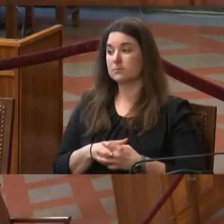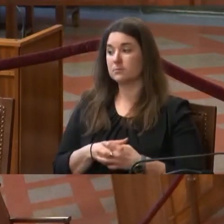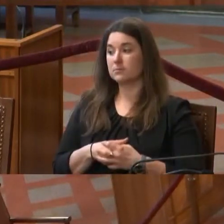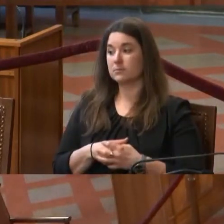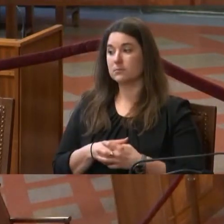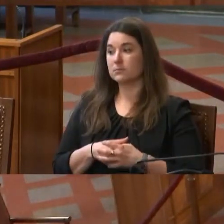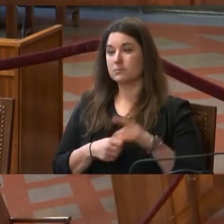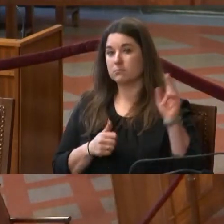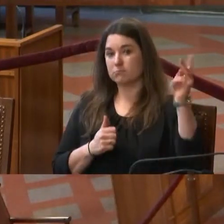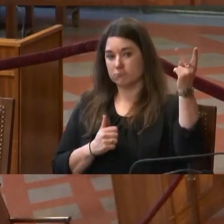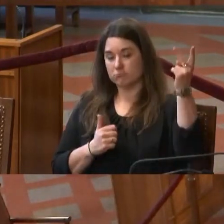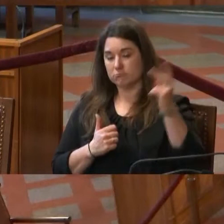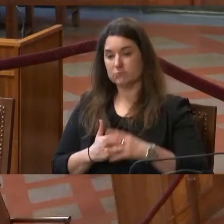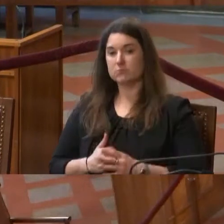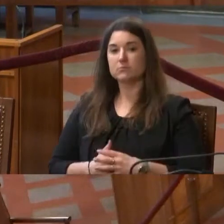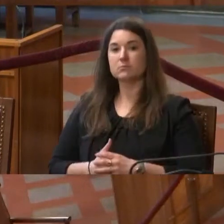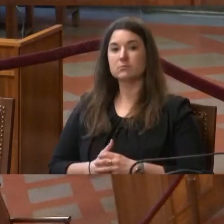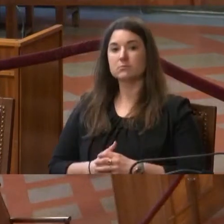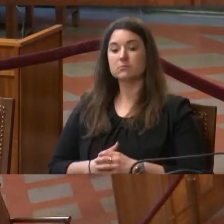Second.